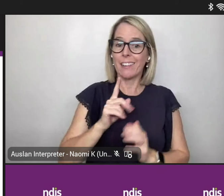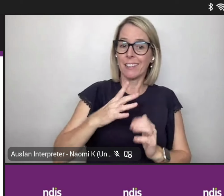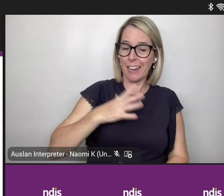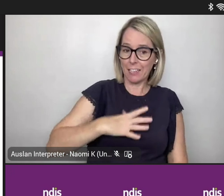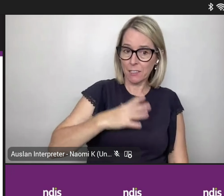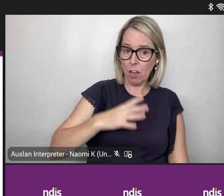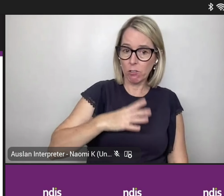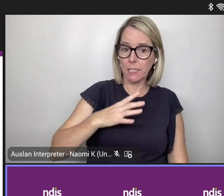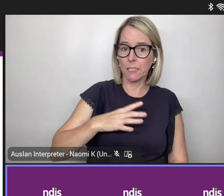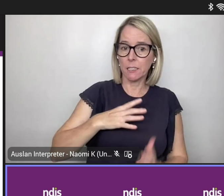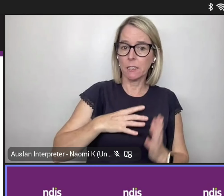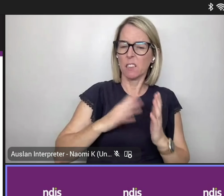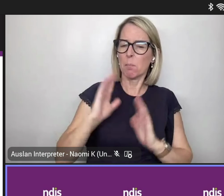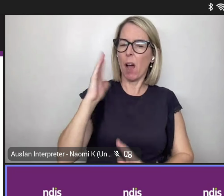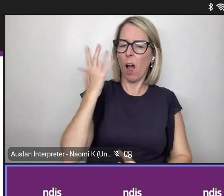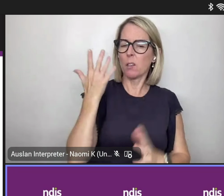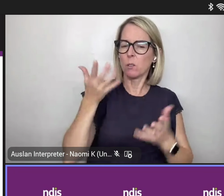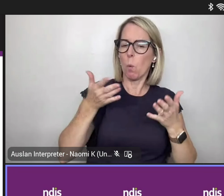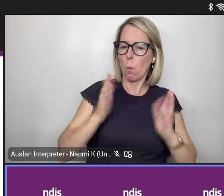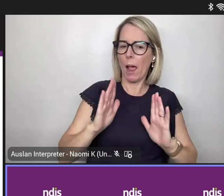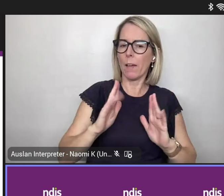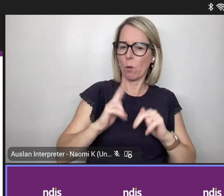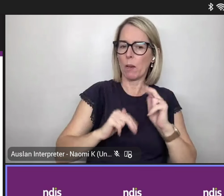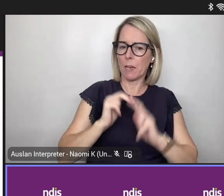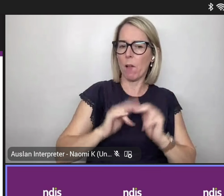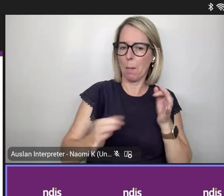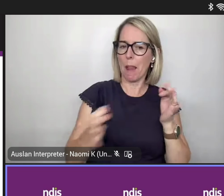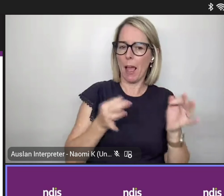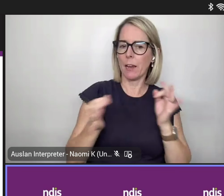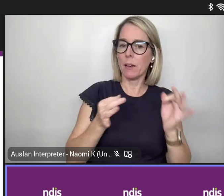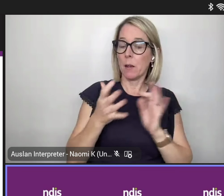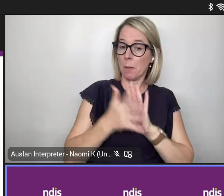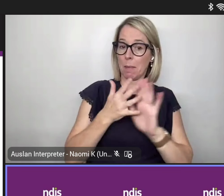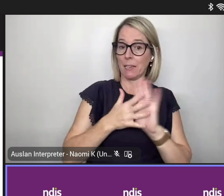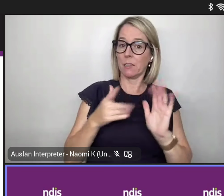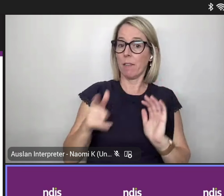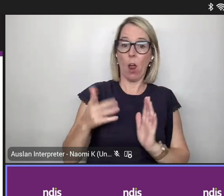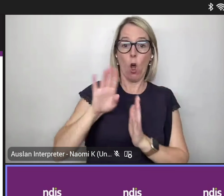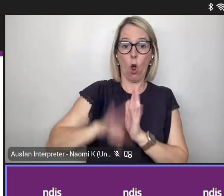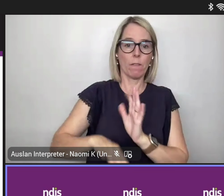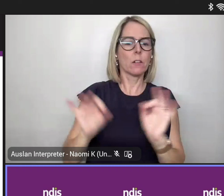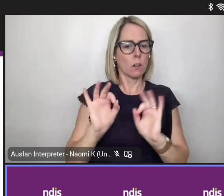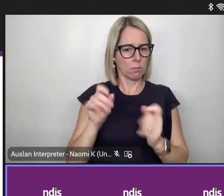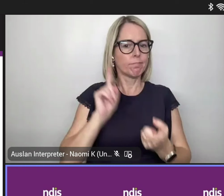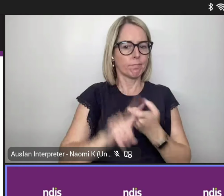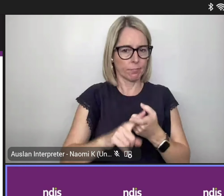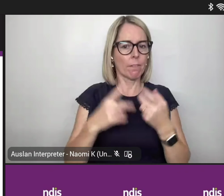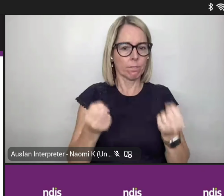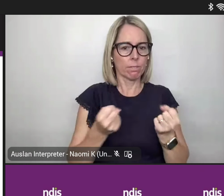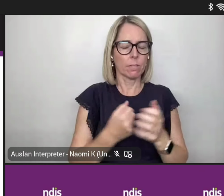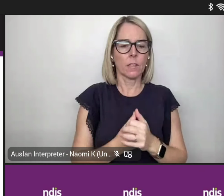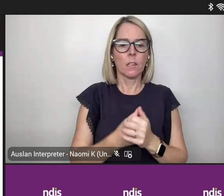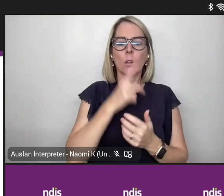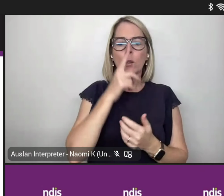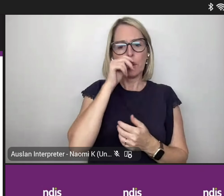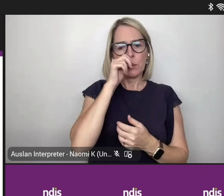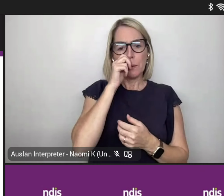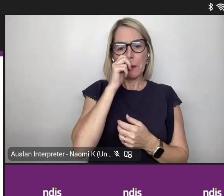framework planning. Supports participants to use their NDIS funding to help with their disability-related needs.